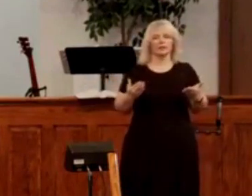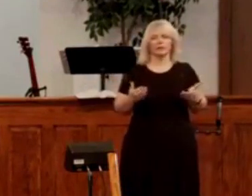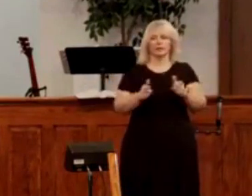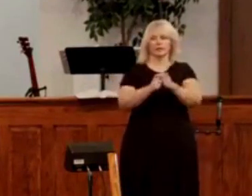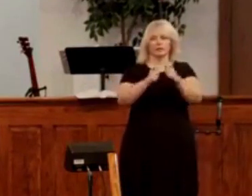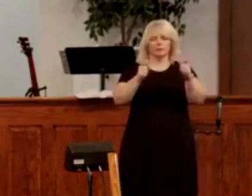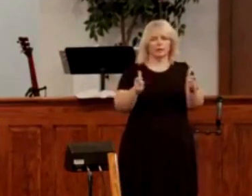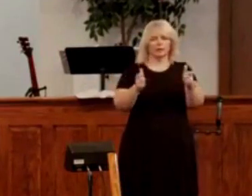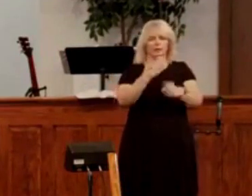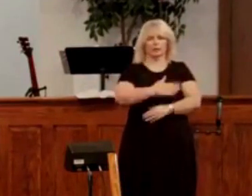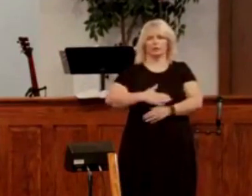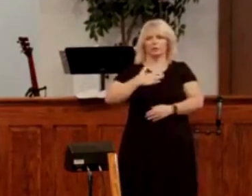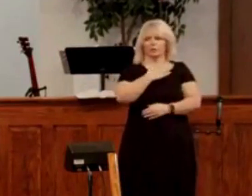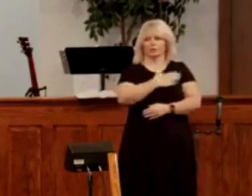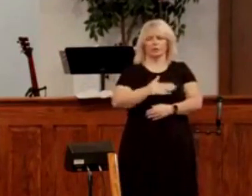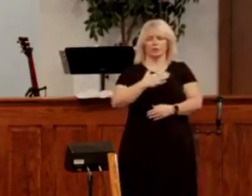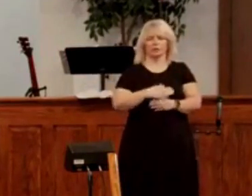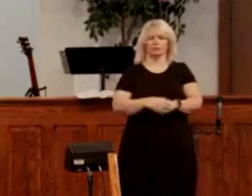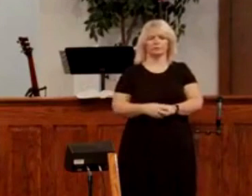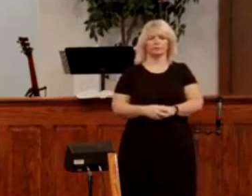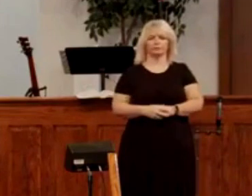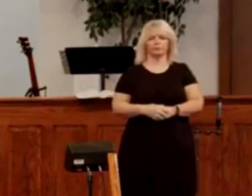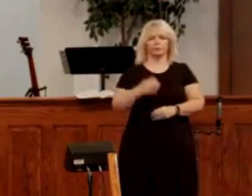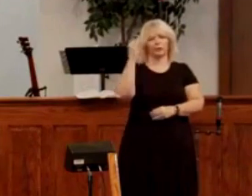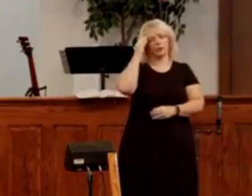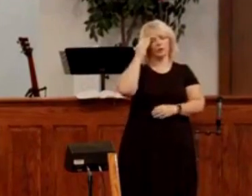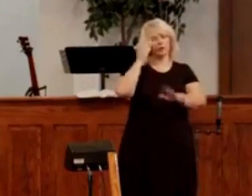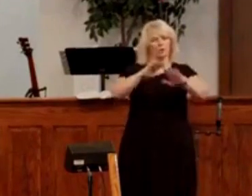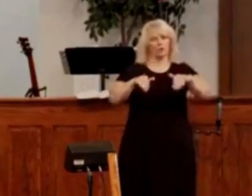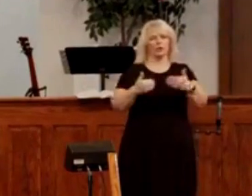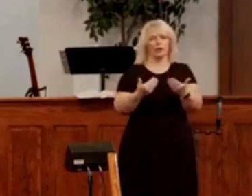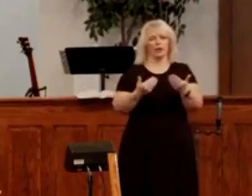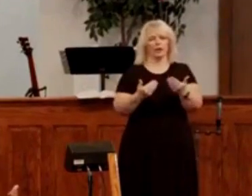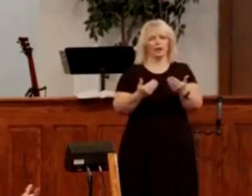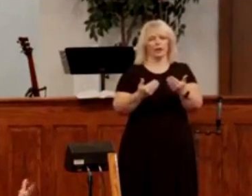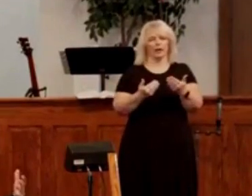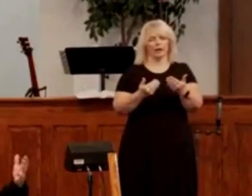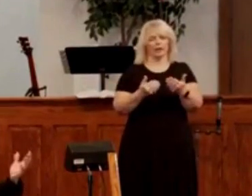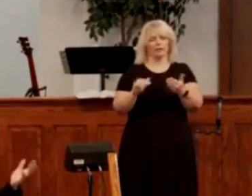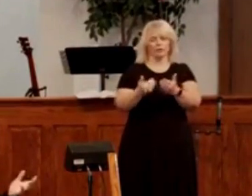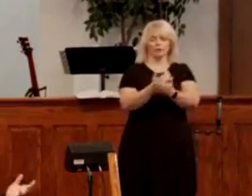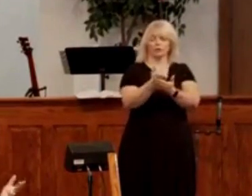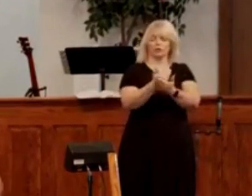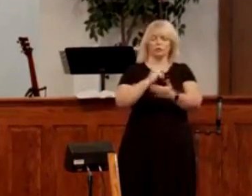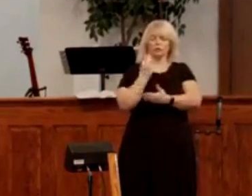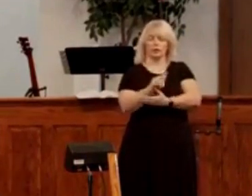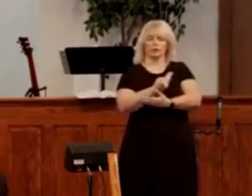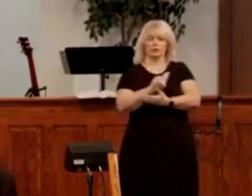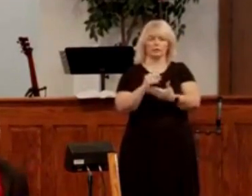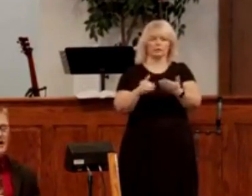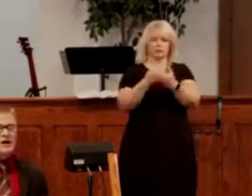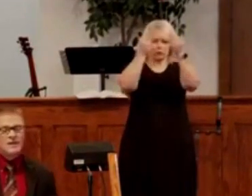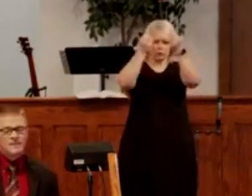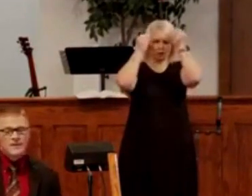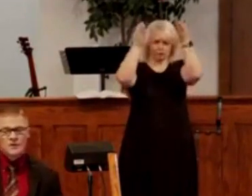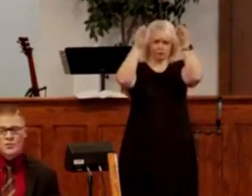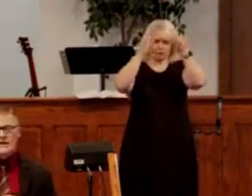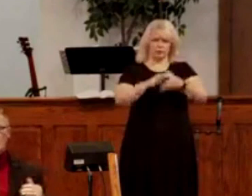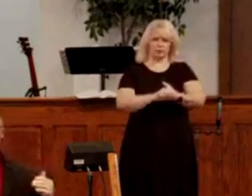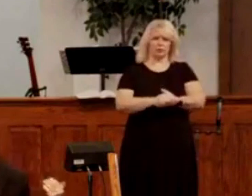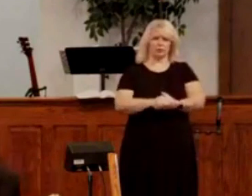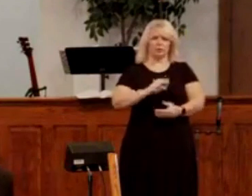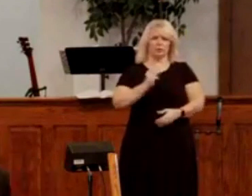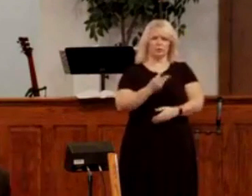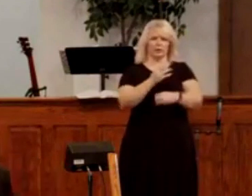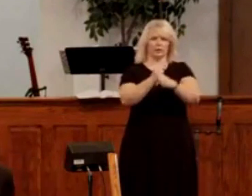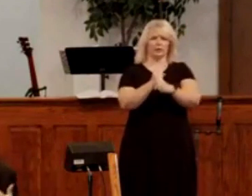probably appreciate. You know how we do our series here. If you're new to us, this is new information. We